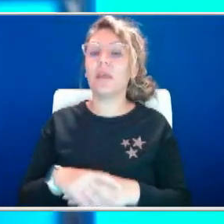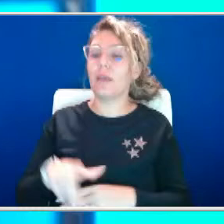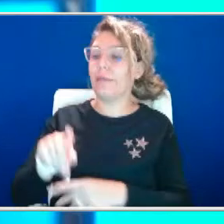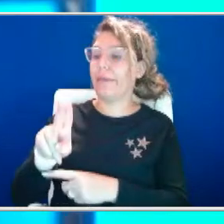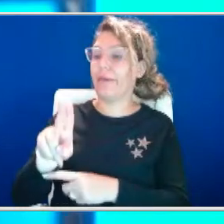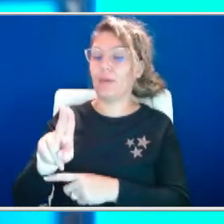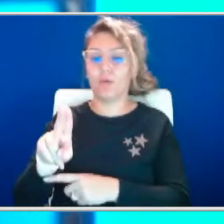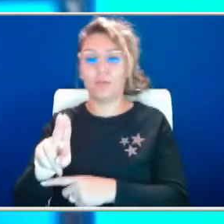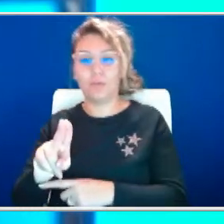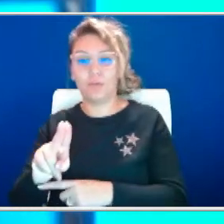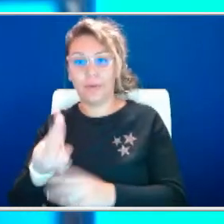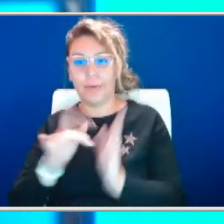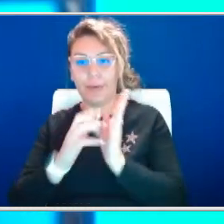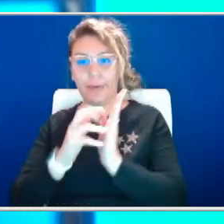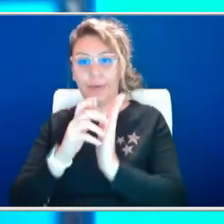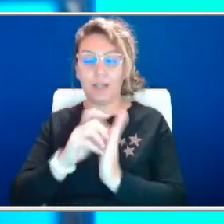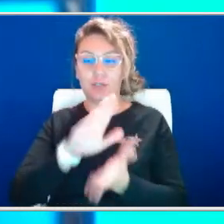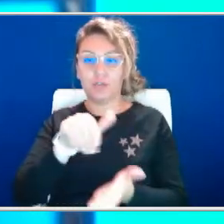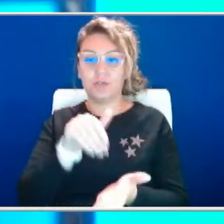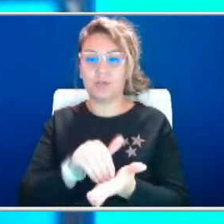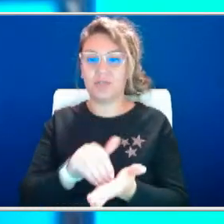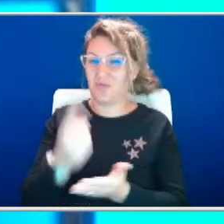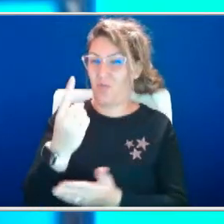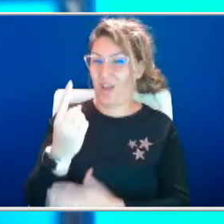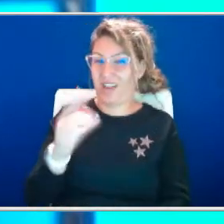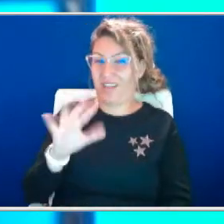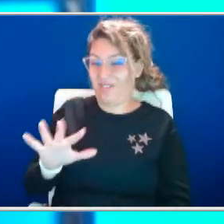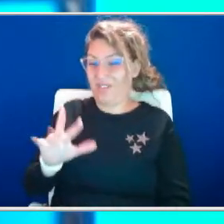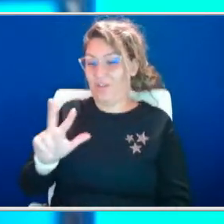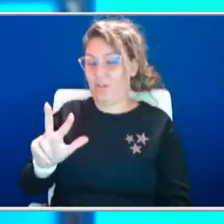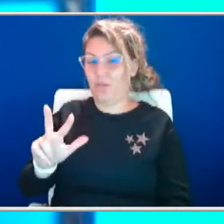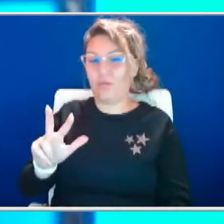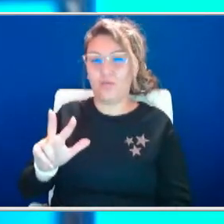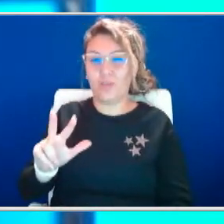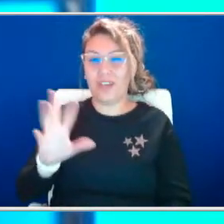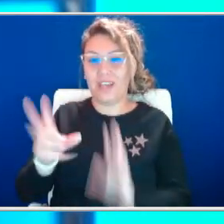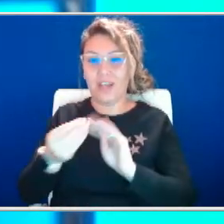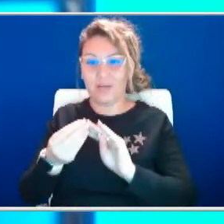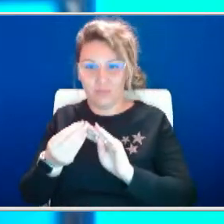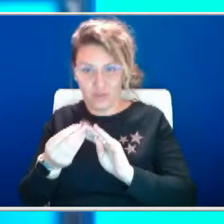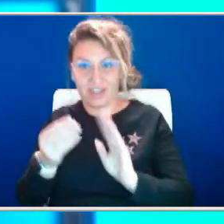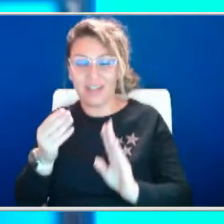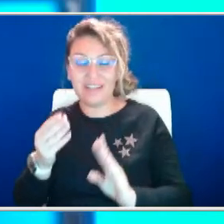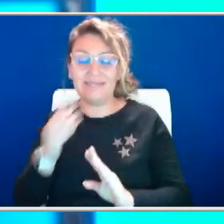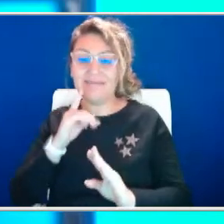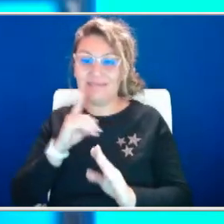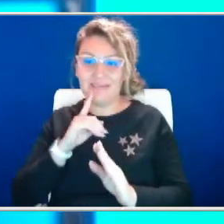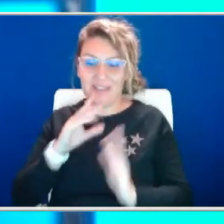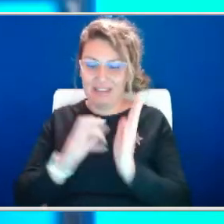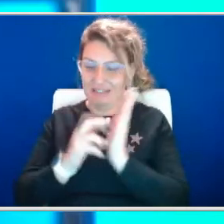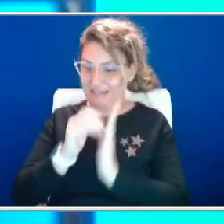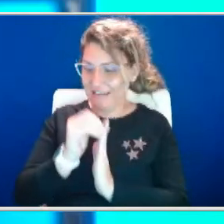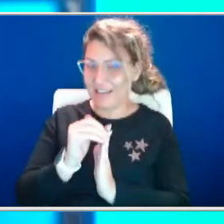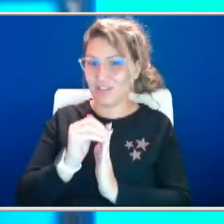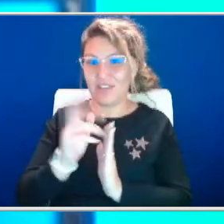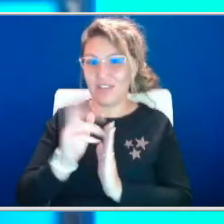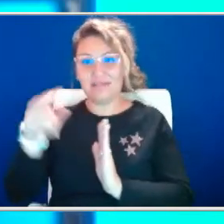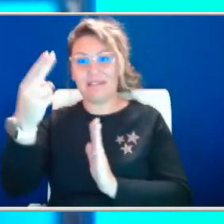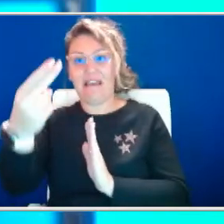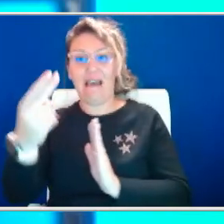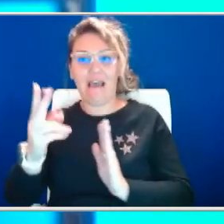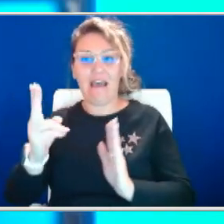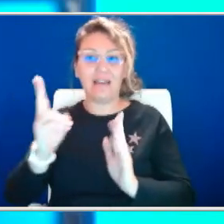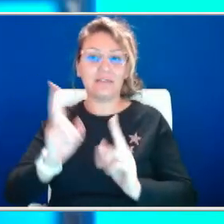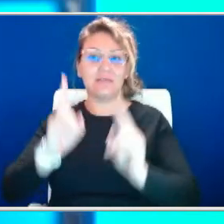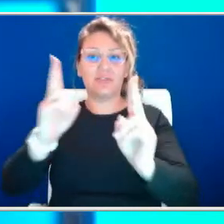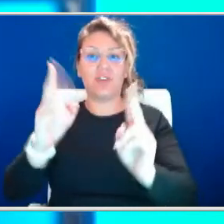of 53 NCI designated comprehensive cancer centers in the country, and that is the highest honor bestowed by the NCI.